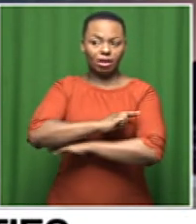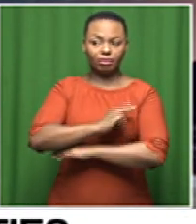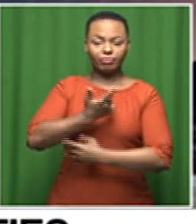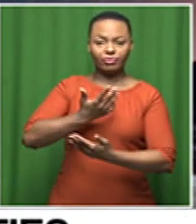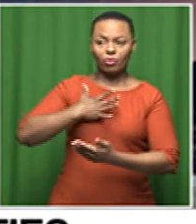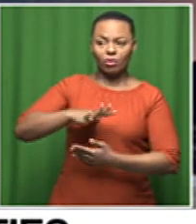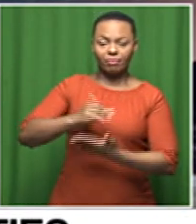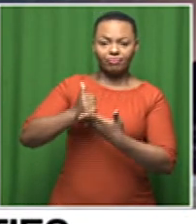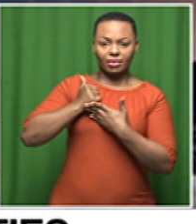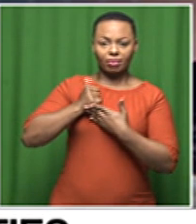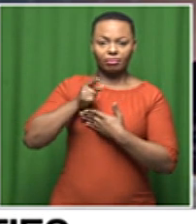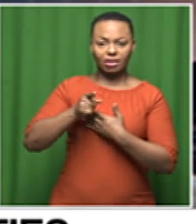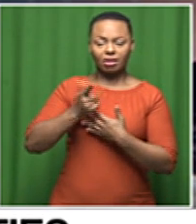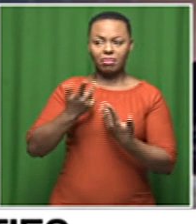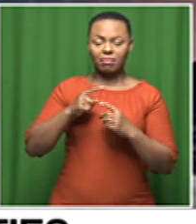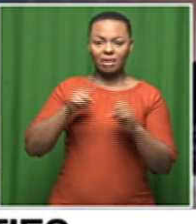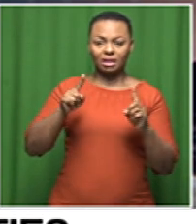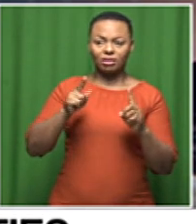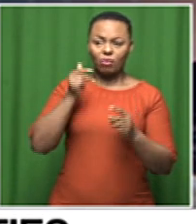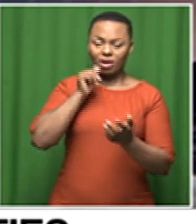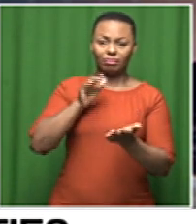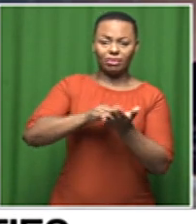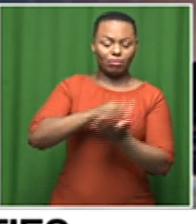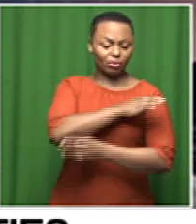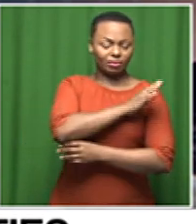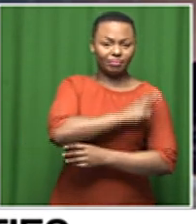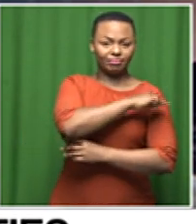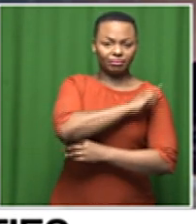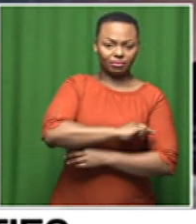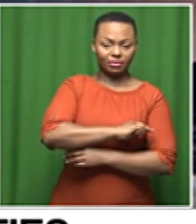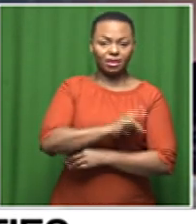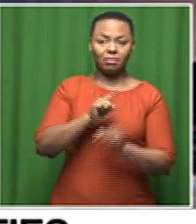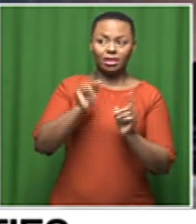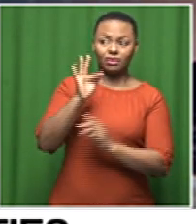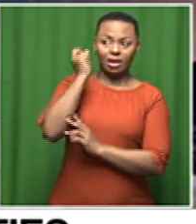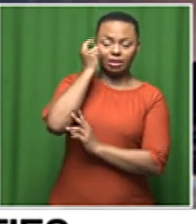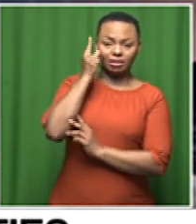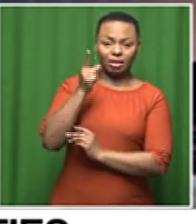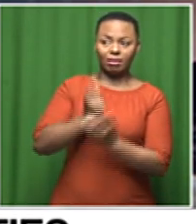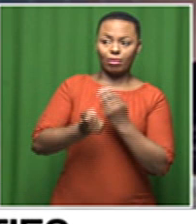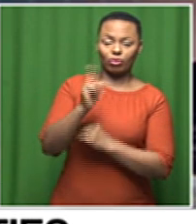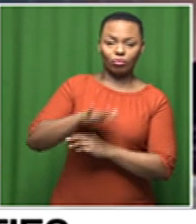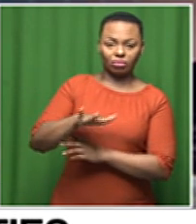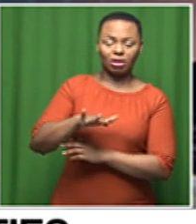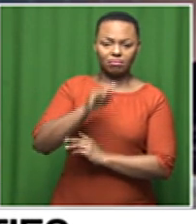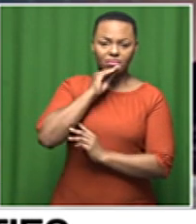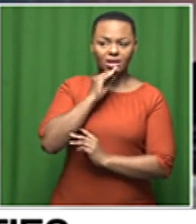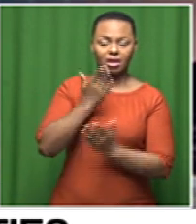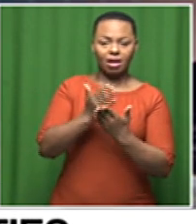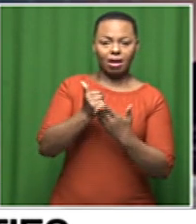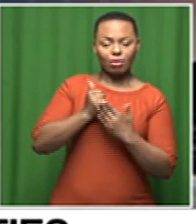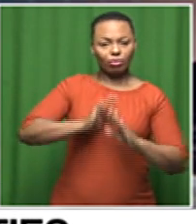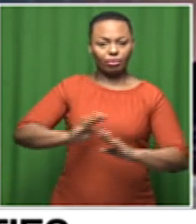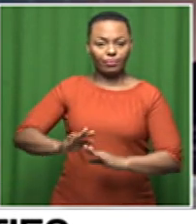very stressful, but knowing what happens when you arrive and understanding your hospital's admissions procedure can help you settle in. Tsakane Baloyi